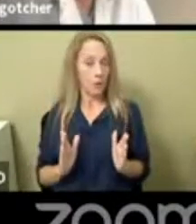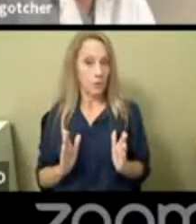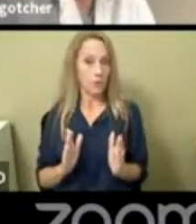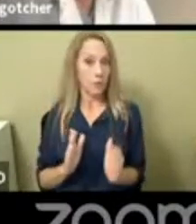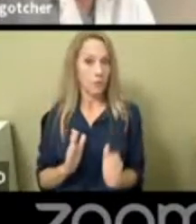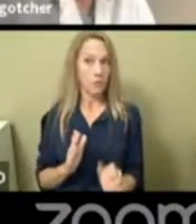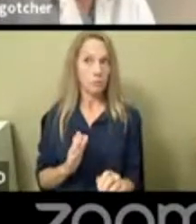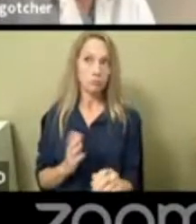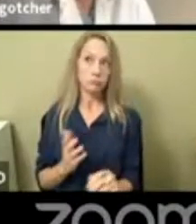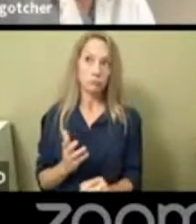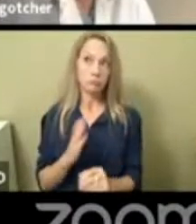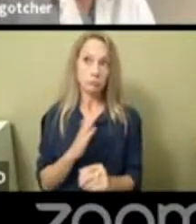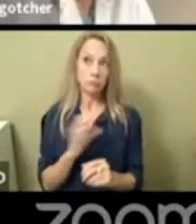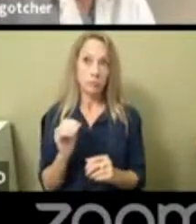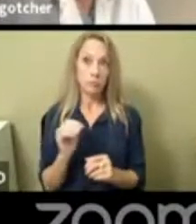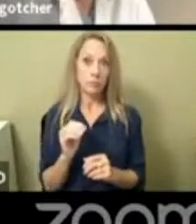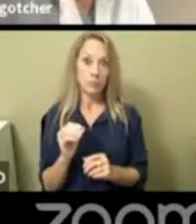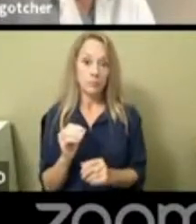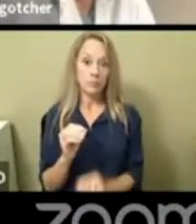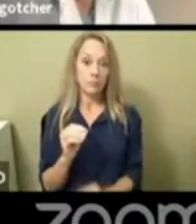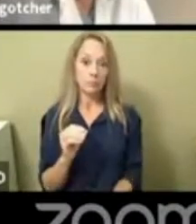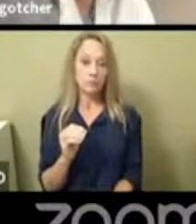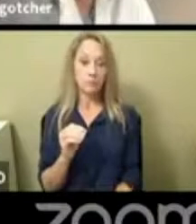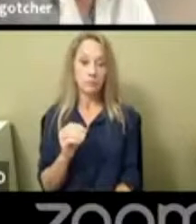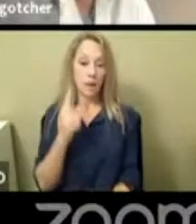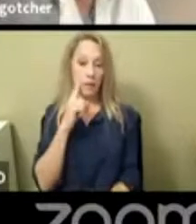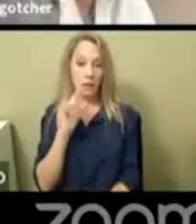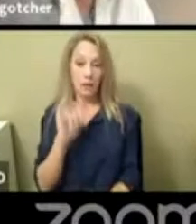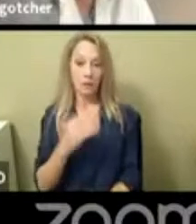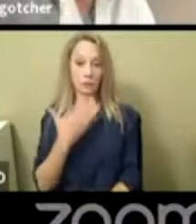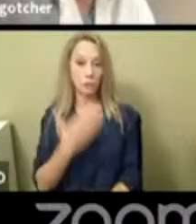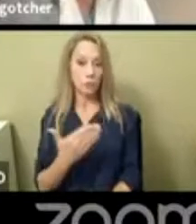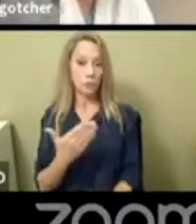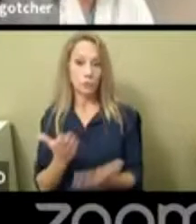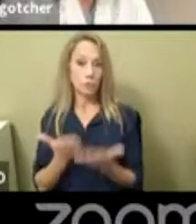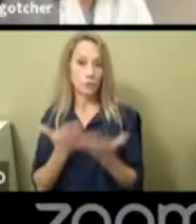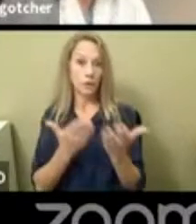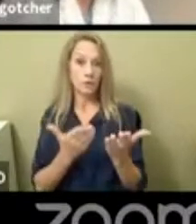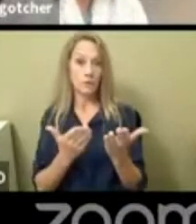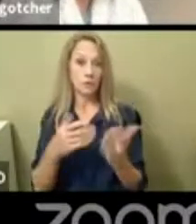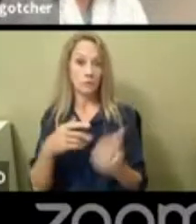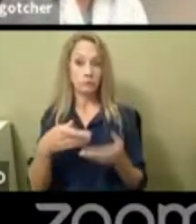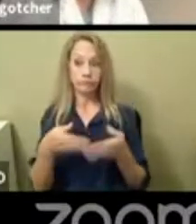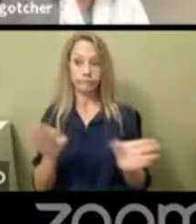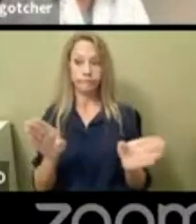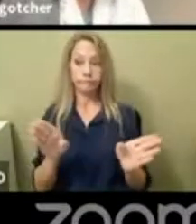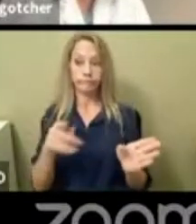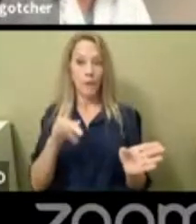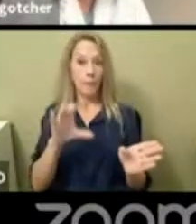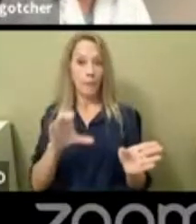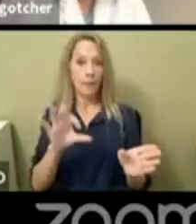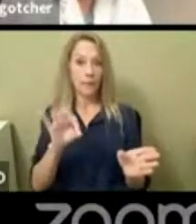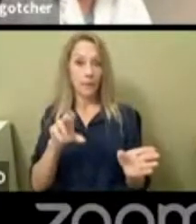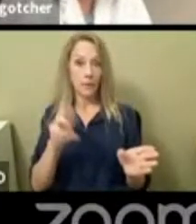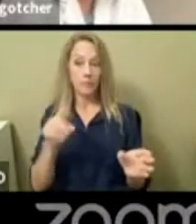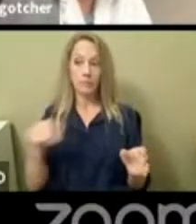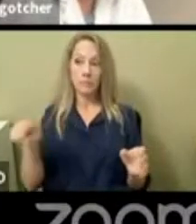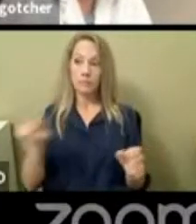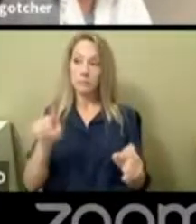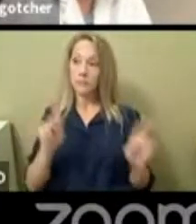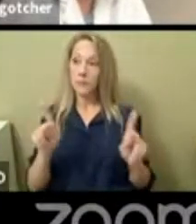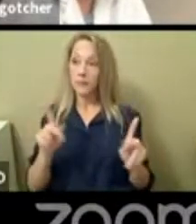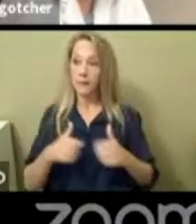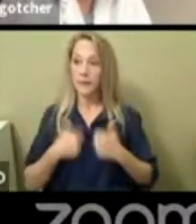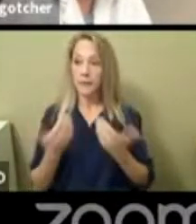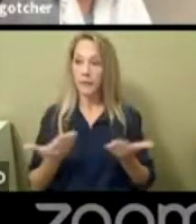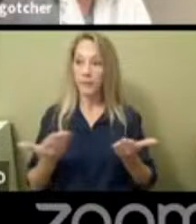And in light of, I thought that was a great suggestion in public forum, that, which only goes to show our fellow citizens can contribute